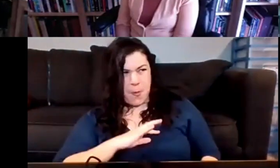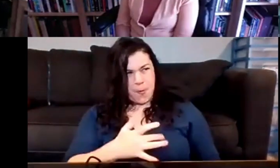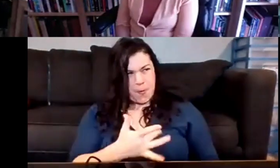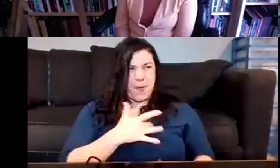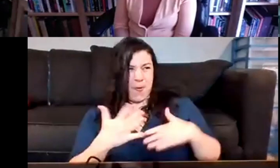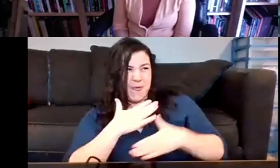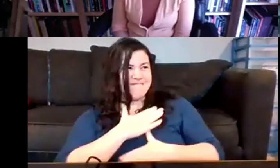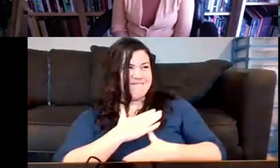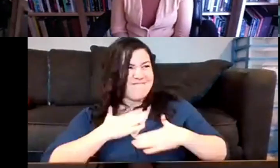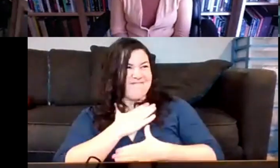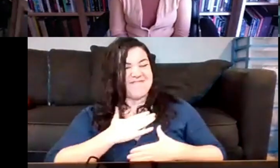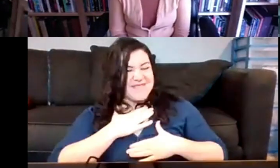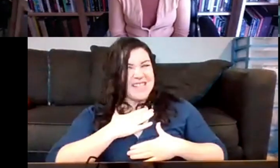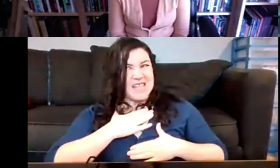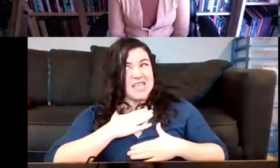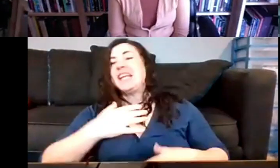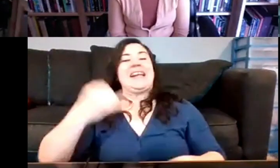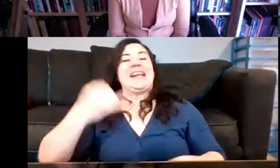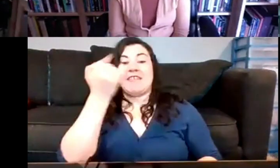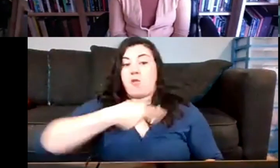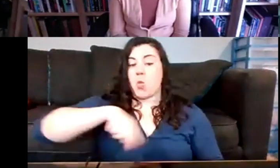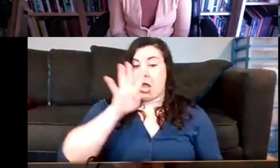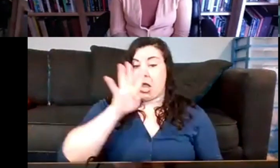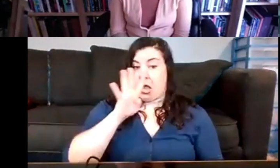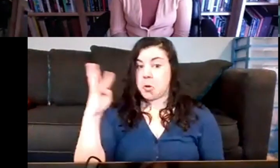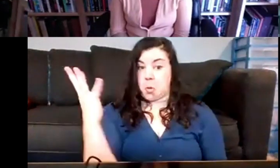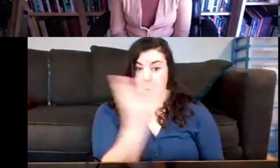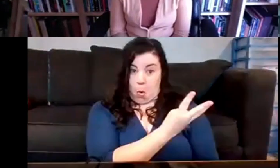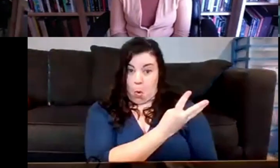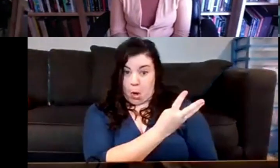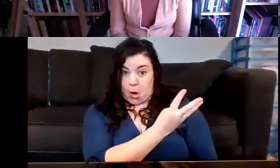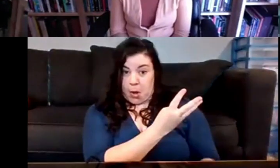we account for that pleasure, we